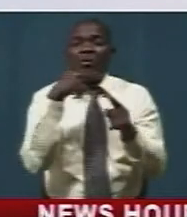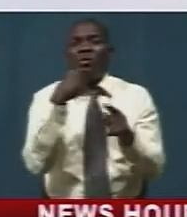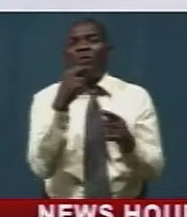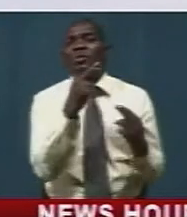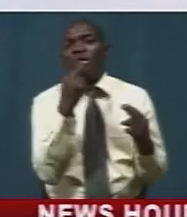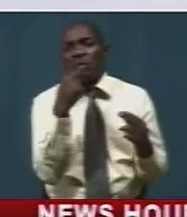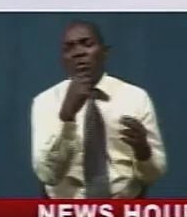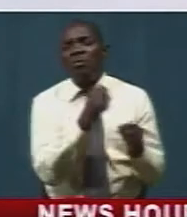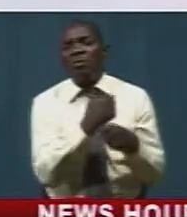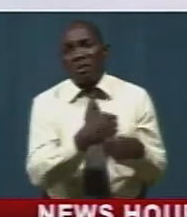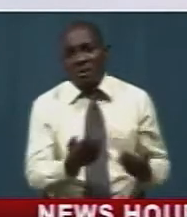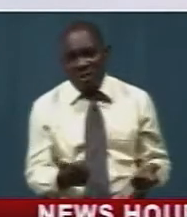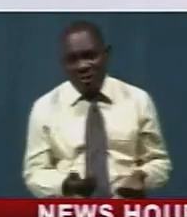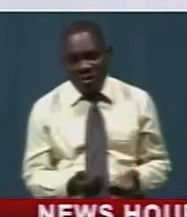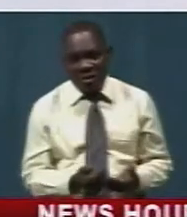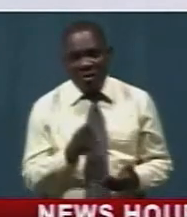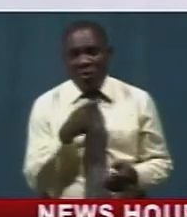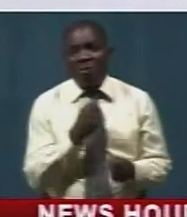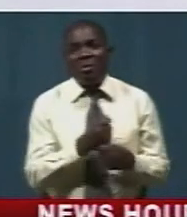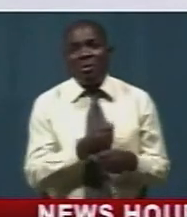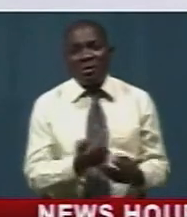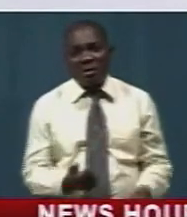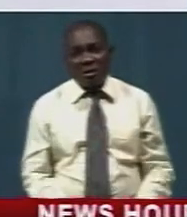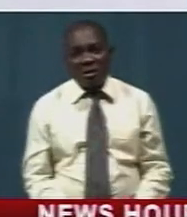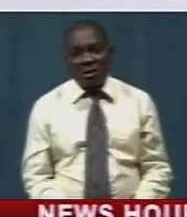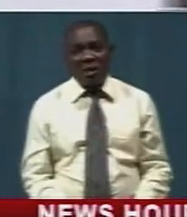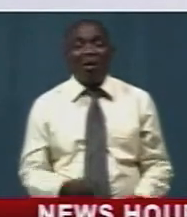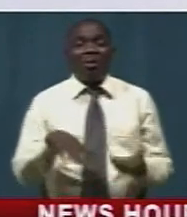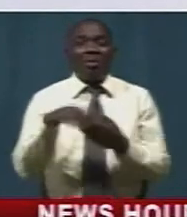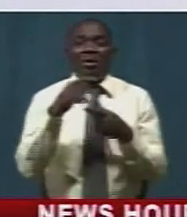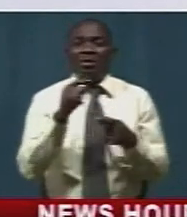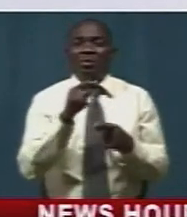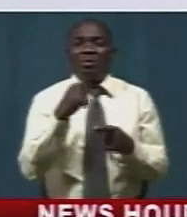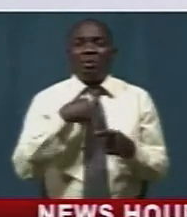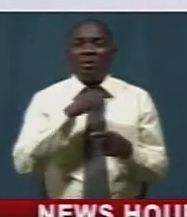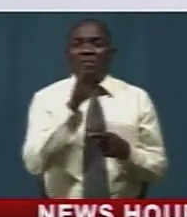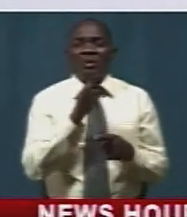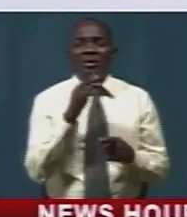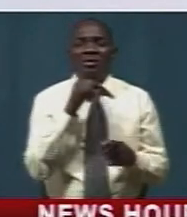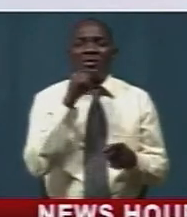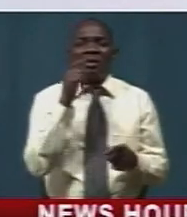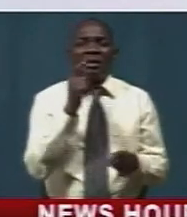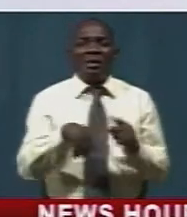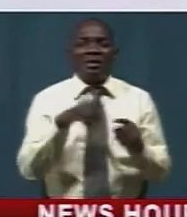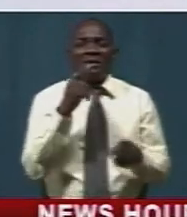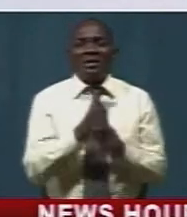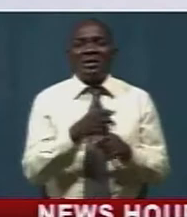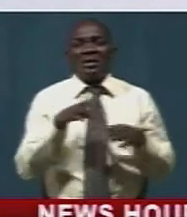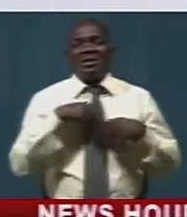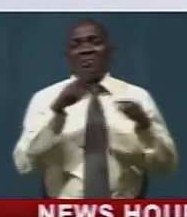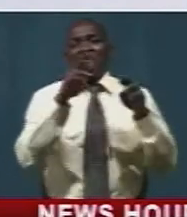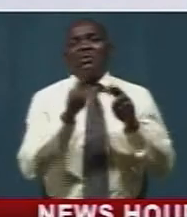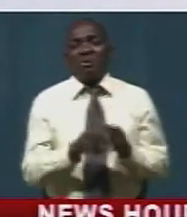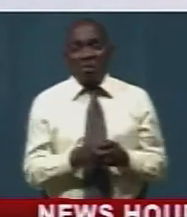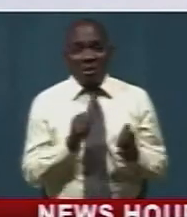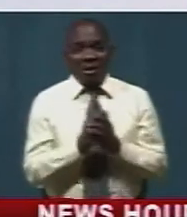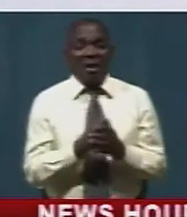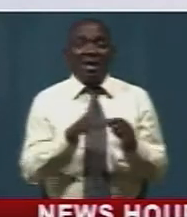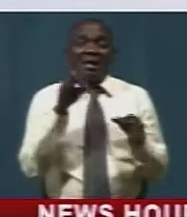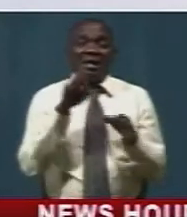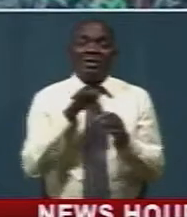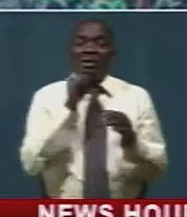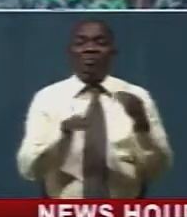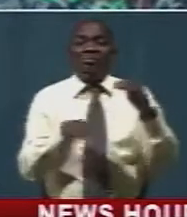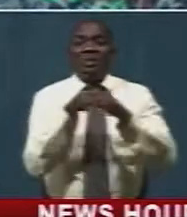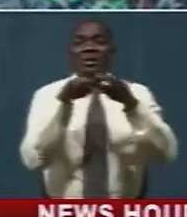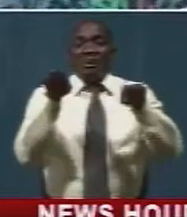well, you don't expect that we'll sit and say we accept the results of an election that does not meet the standard of an